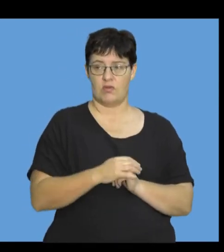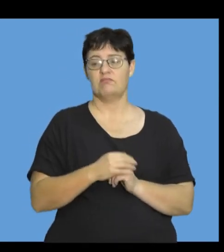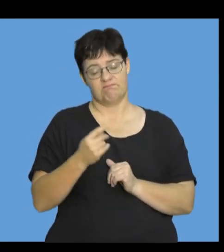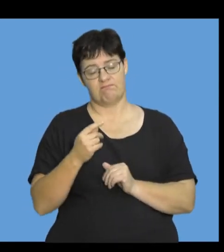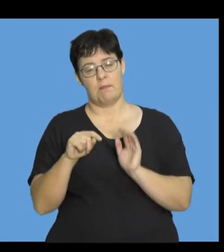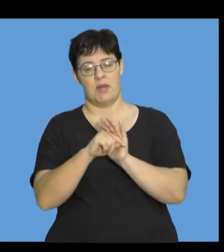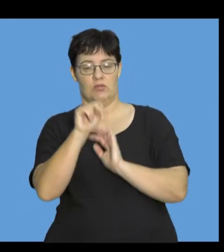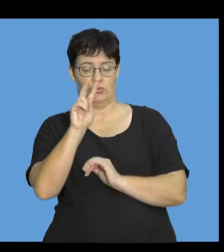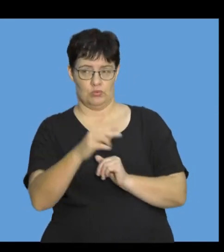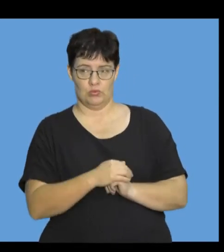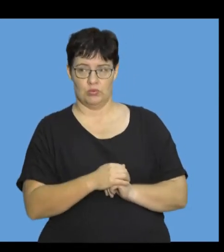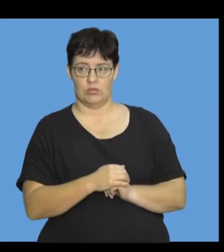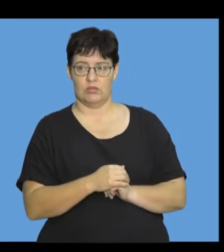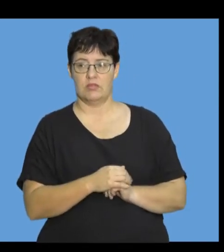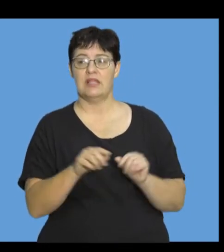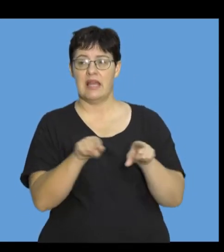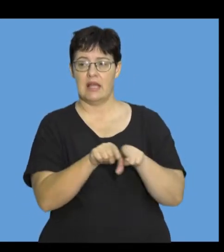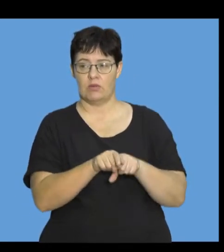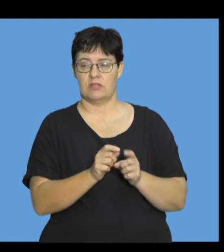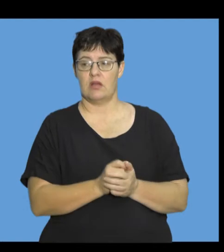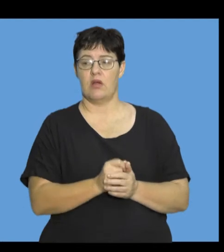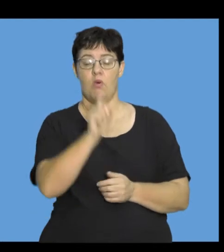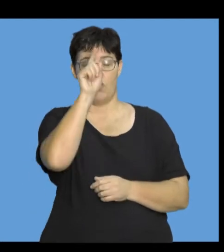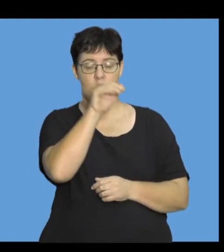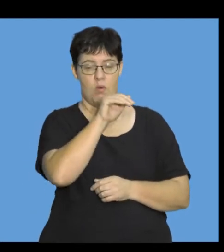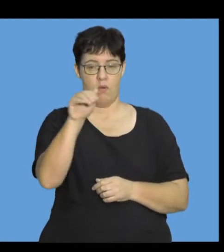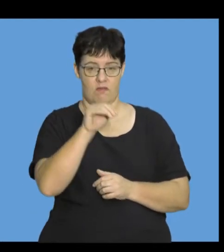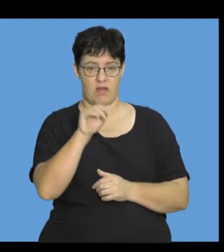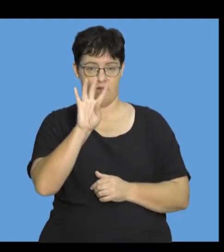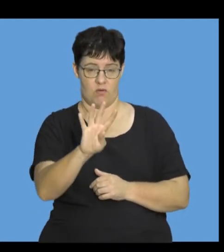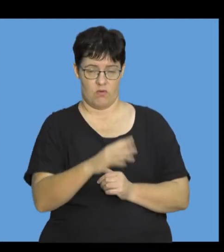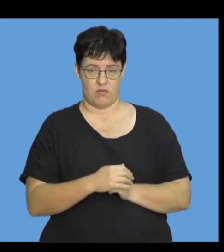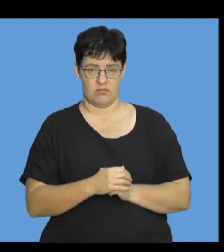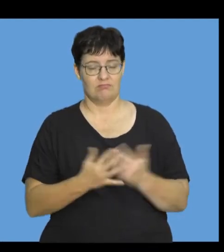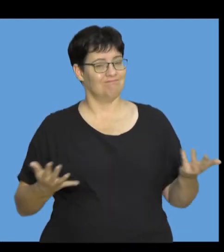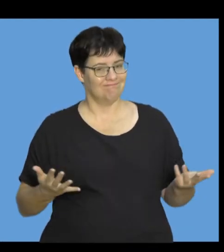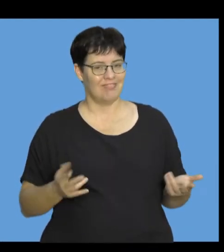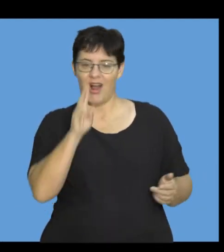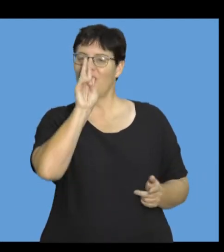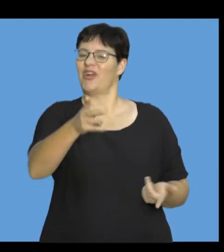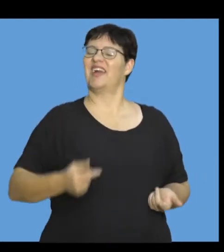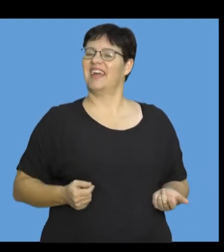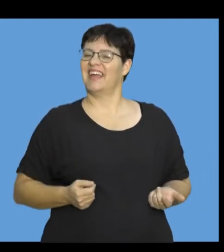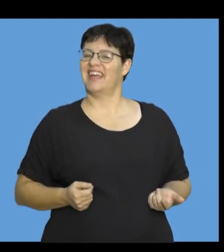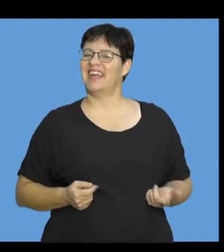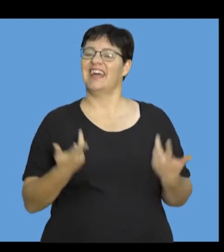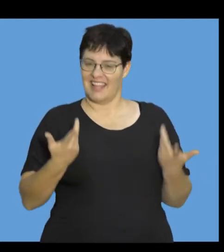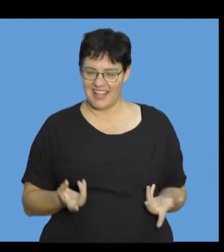will be minus 2. And this will be equals to 1 over 4. Look at